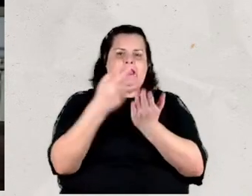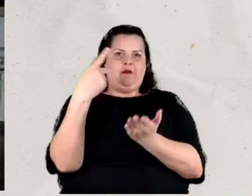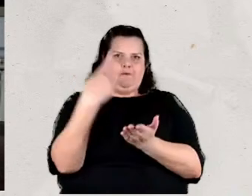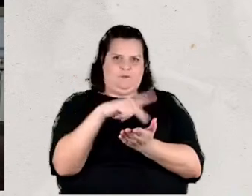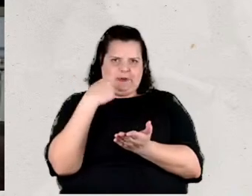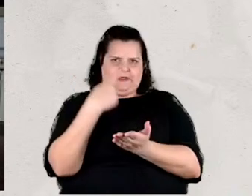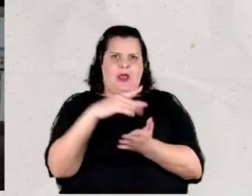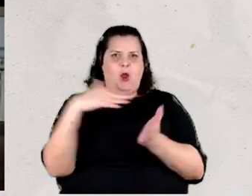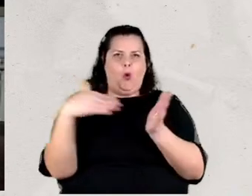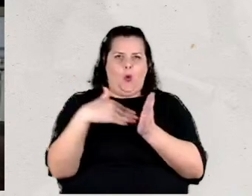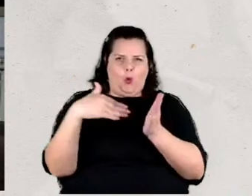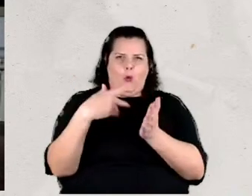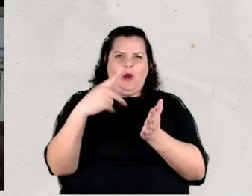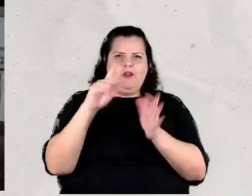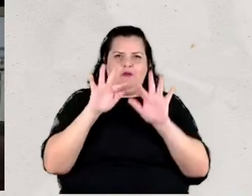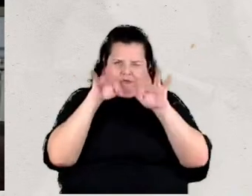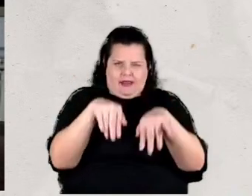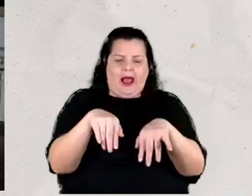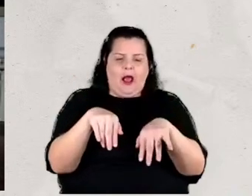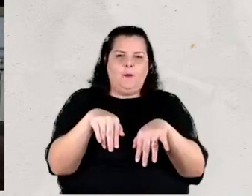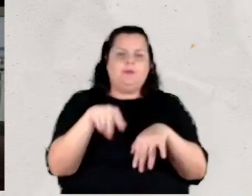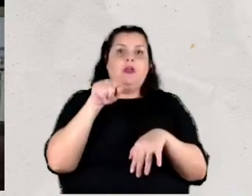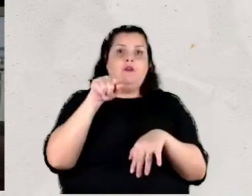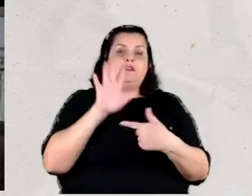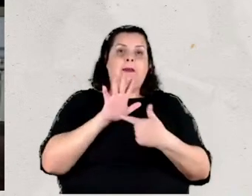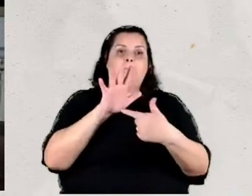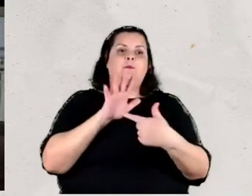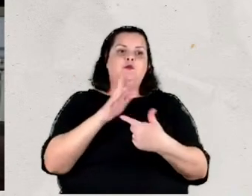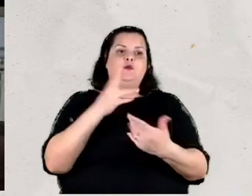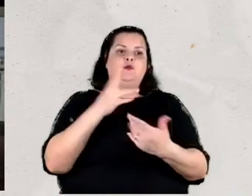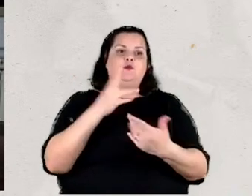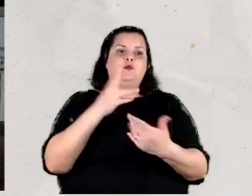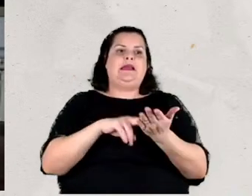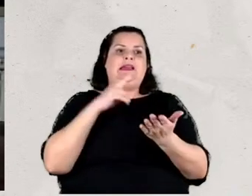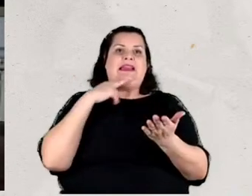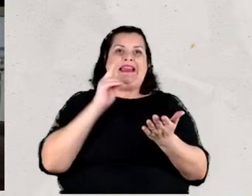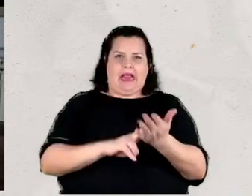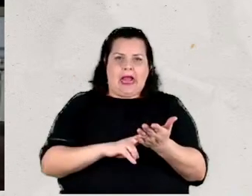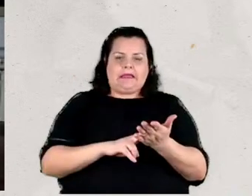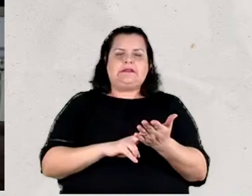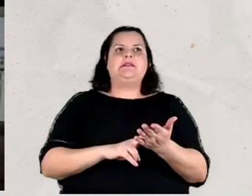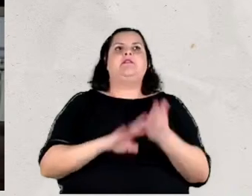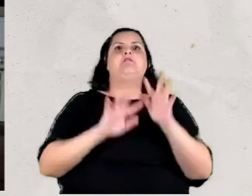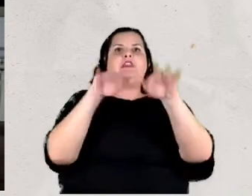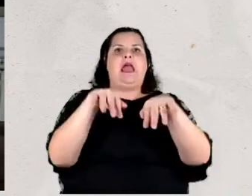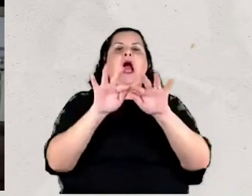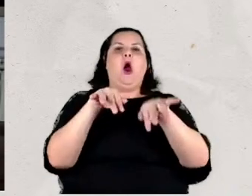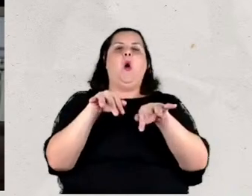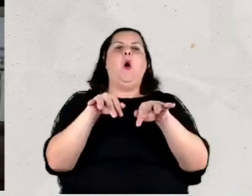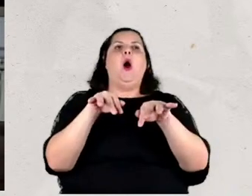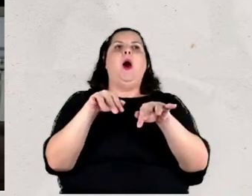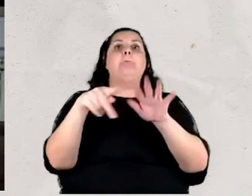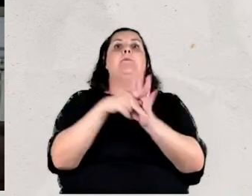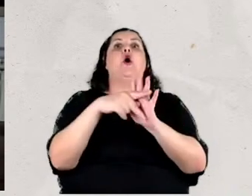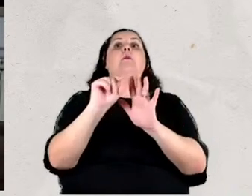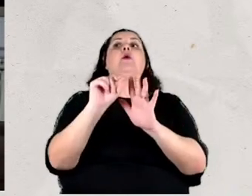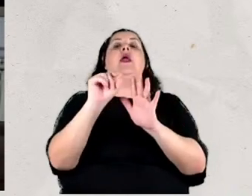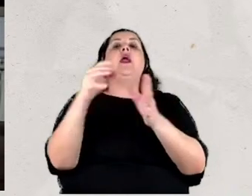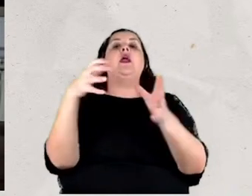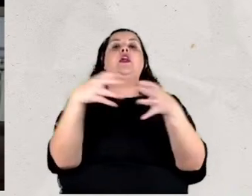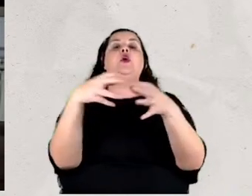ne? Which of these letters put your certainties in more doubt?